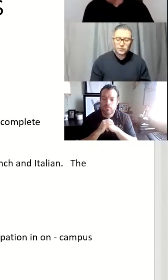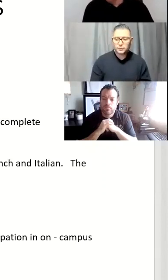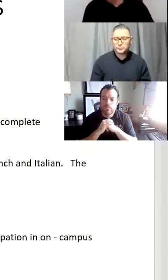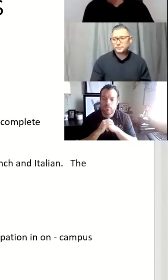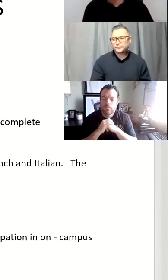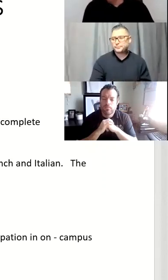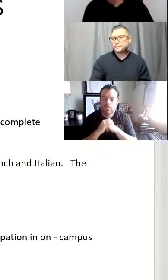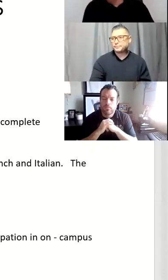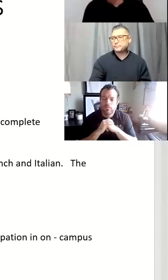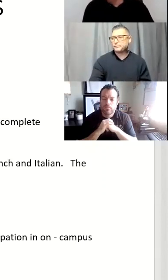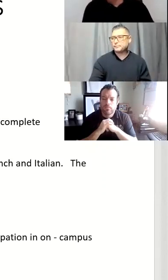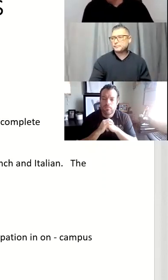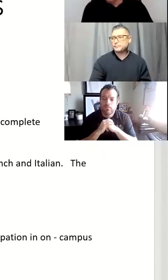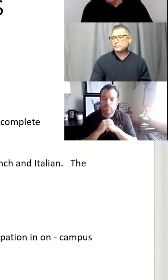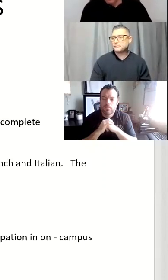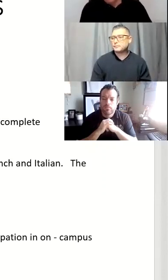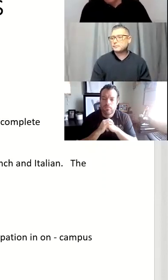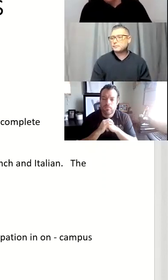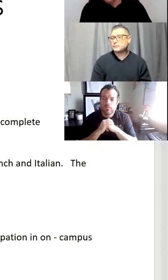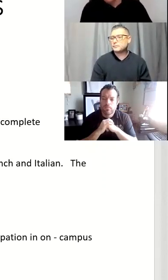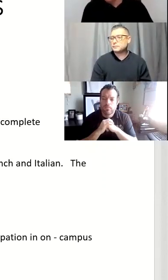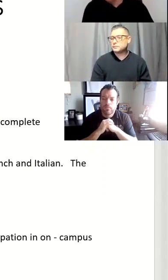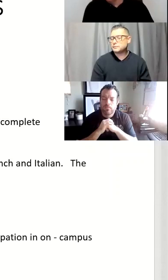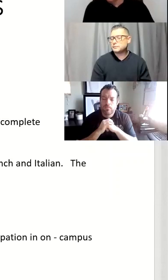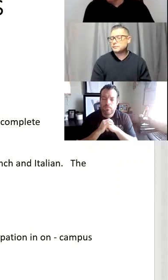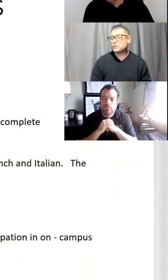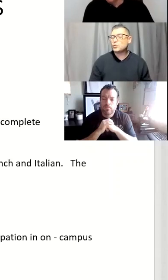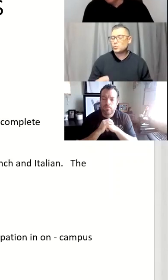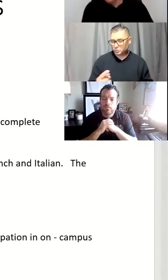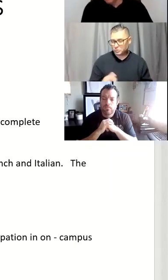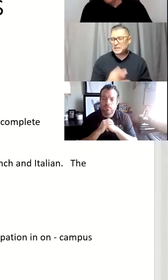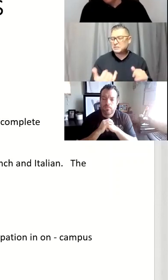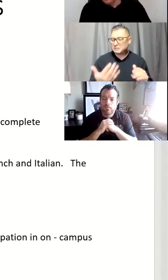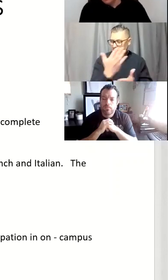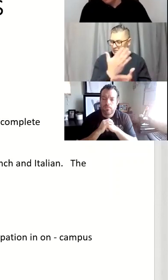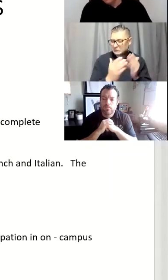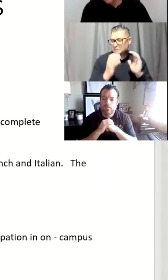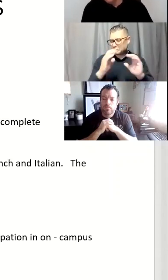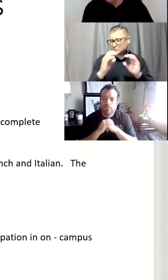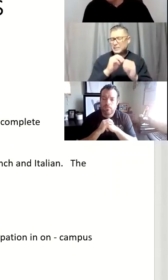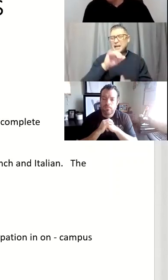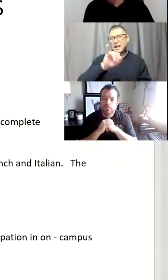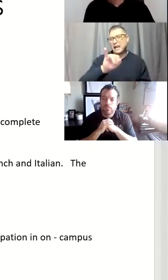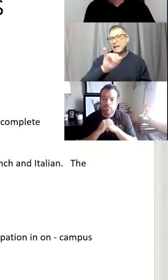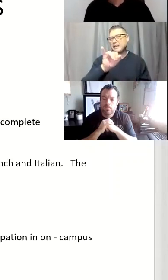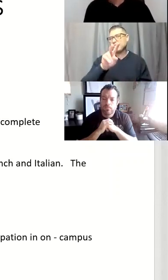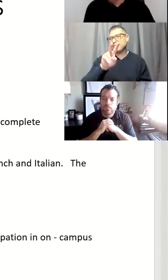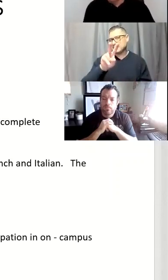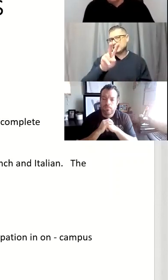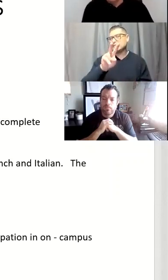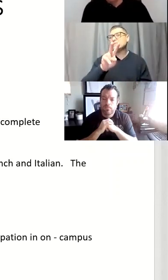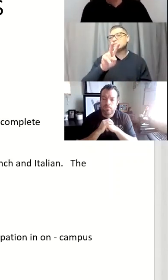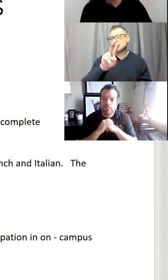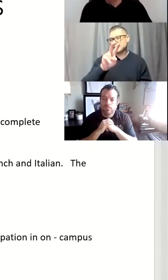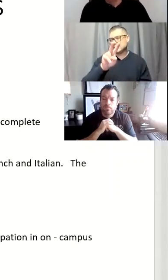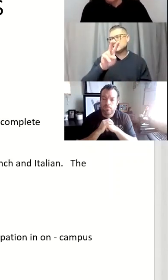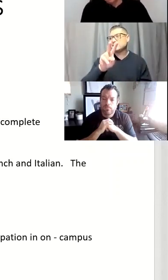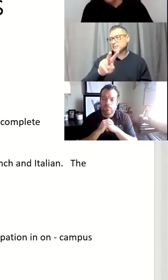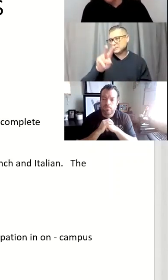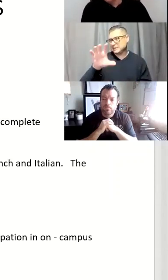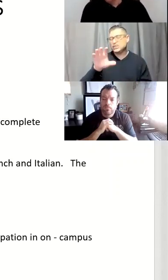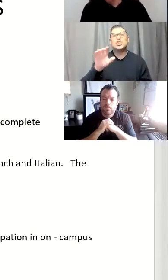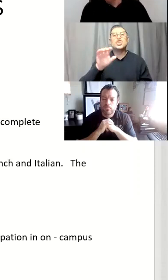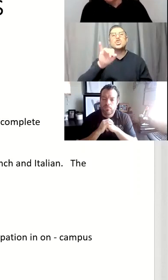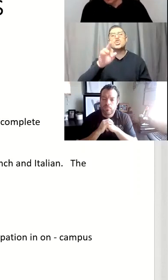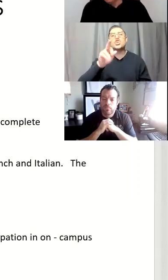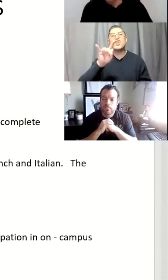Currently, I have some dialogue going on with Irvine Valley College. Irvine Valley College is also talking